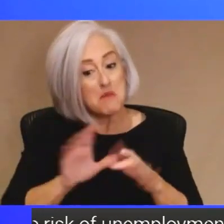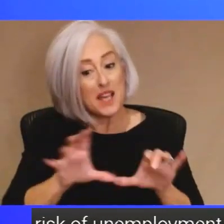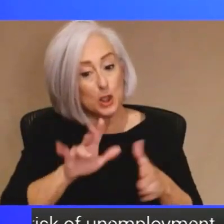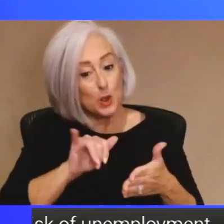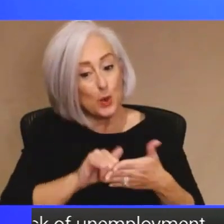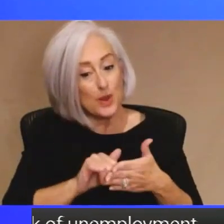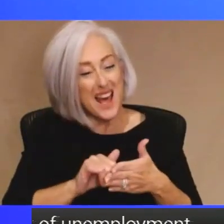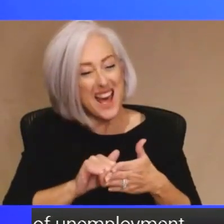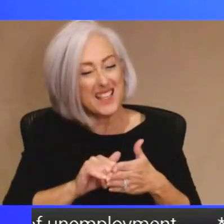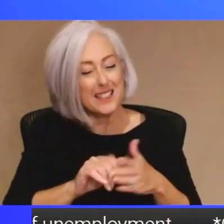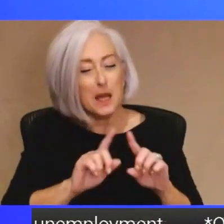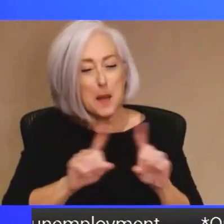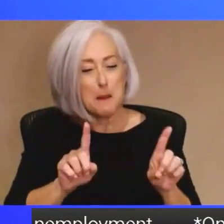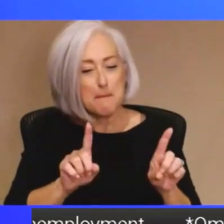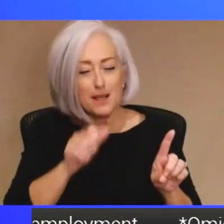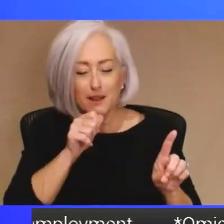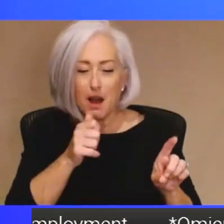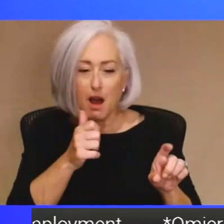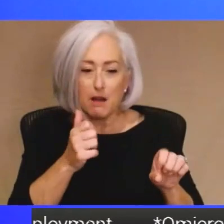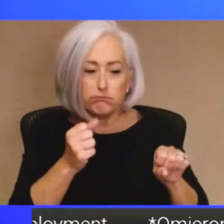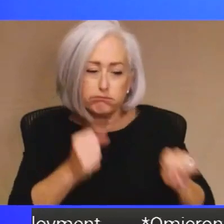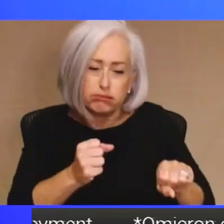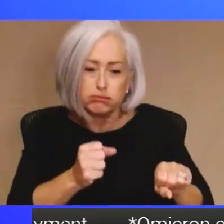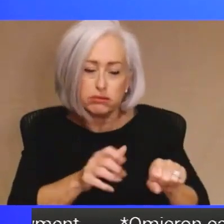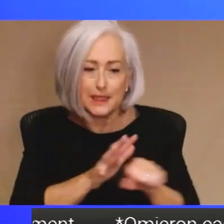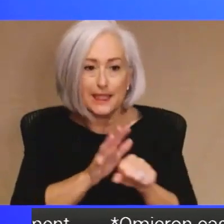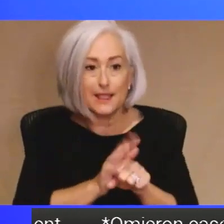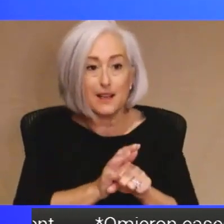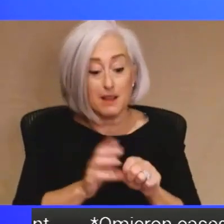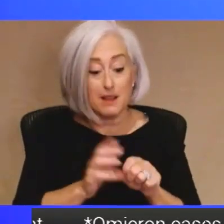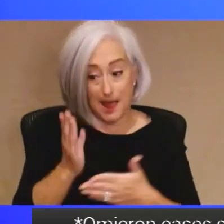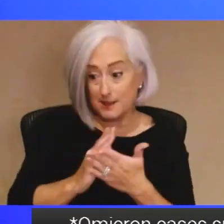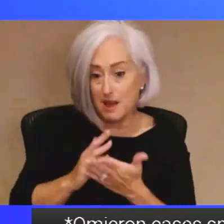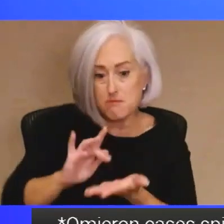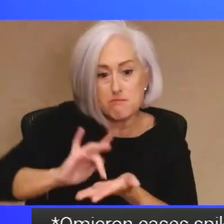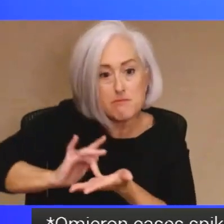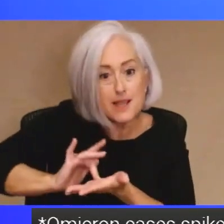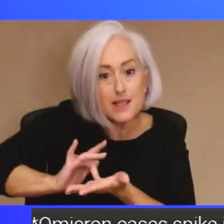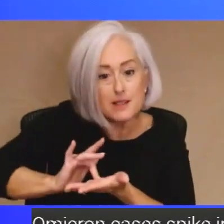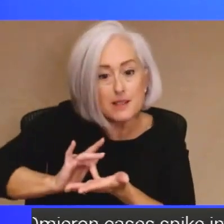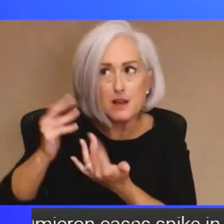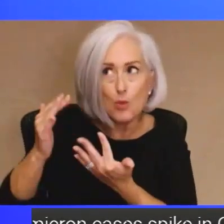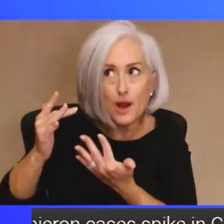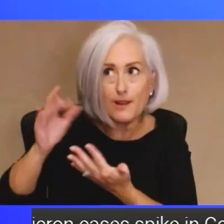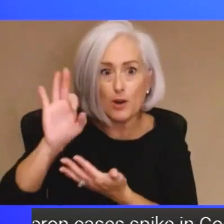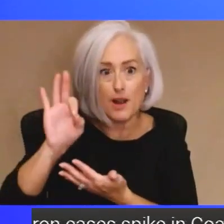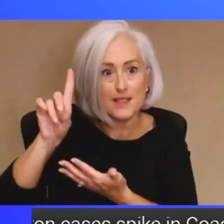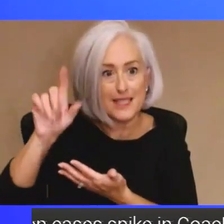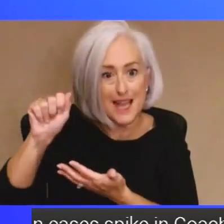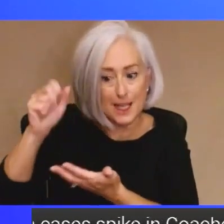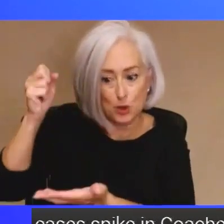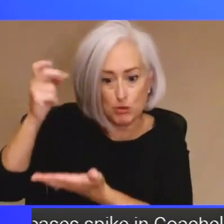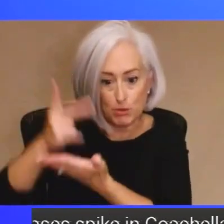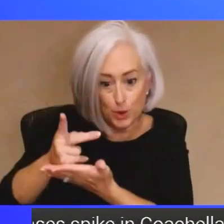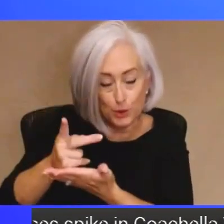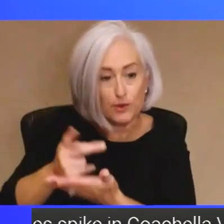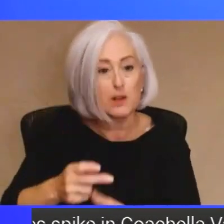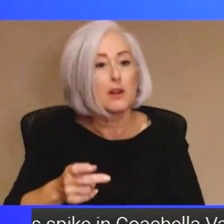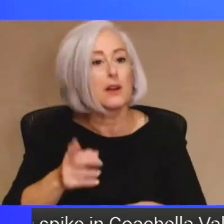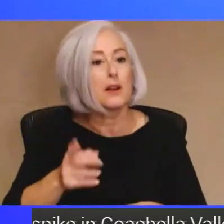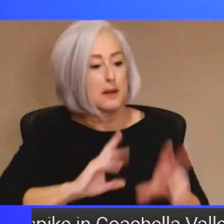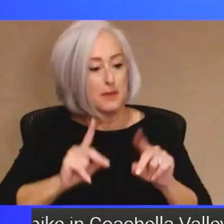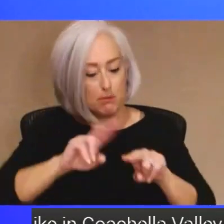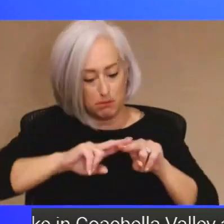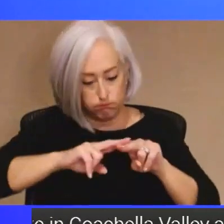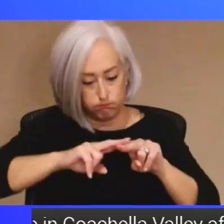final development and approval by the Food and Drug Administration, that patients are losing between 20 and 40 pounds a year and having dramatic drops in